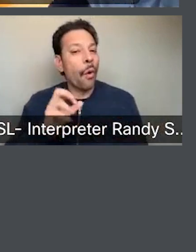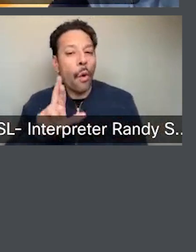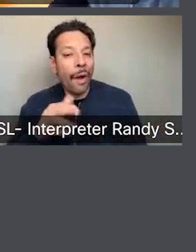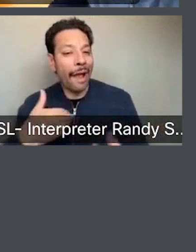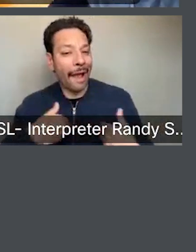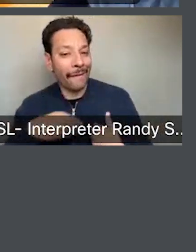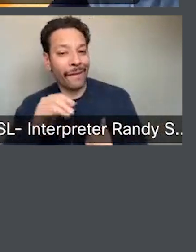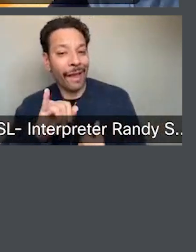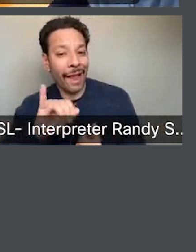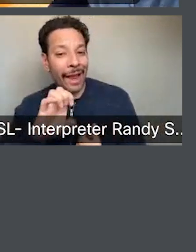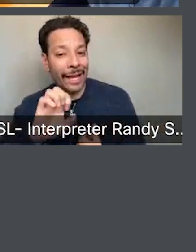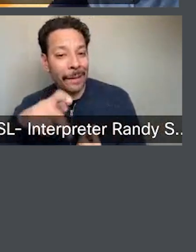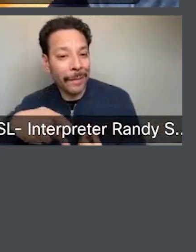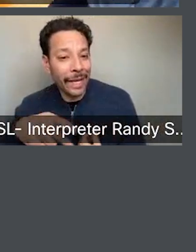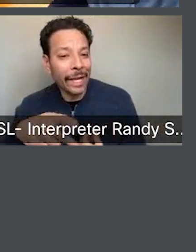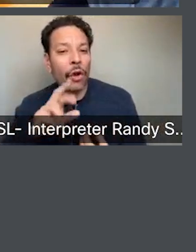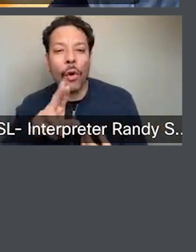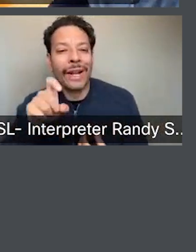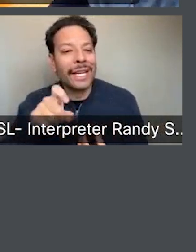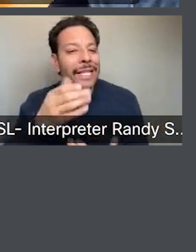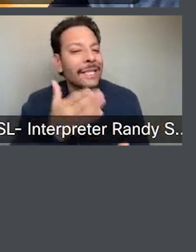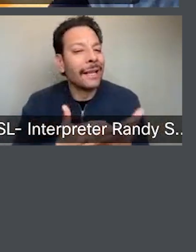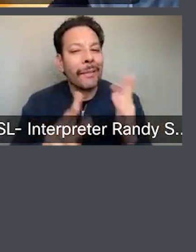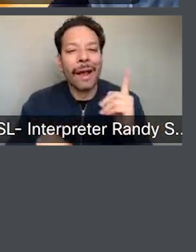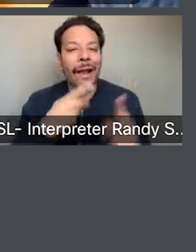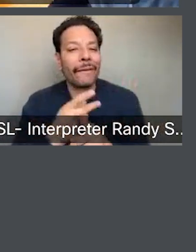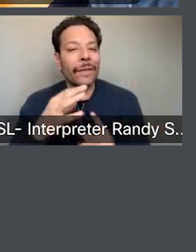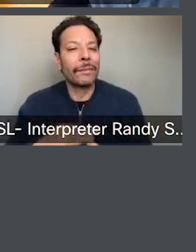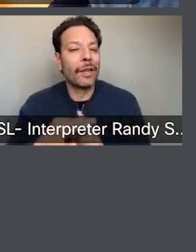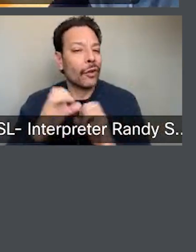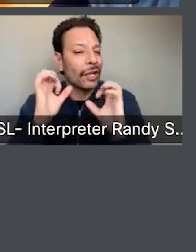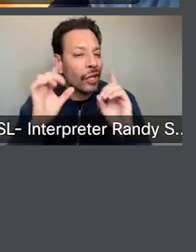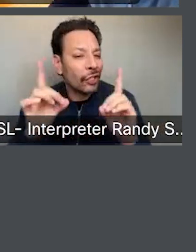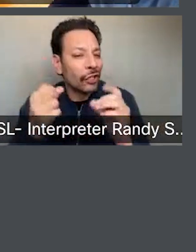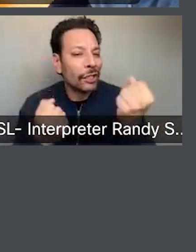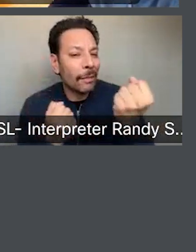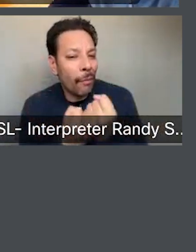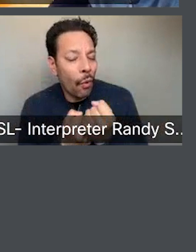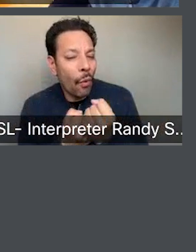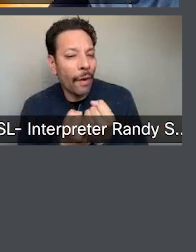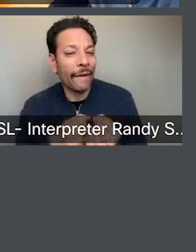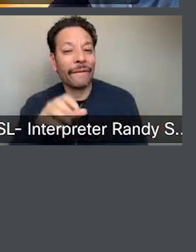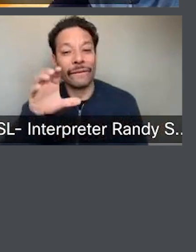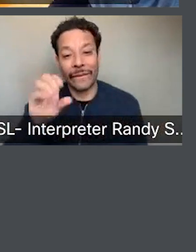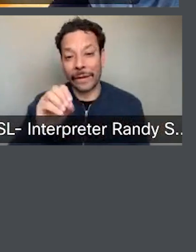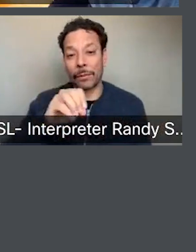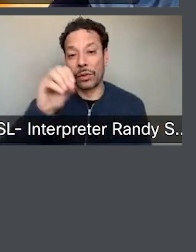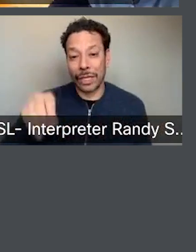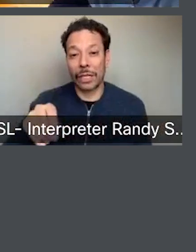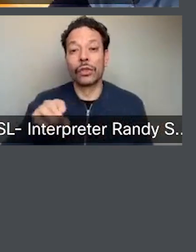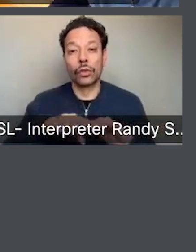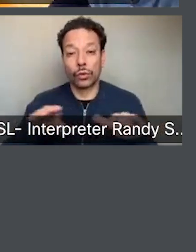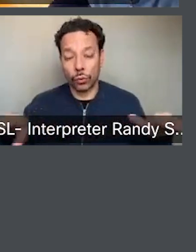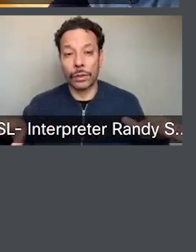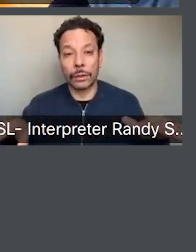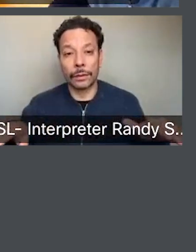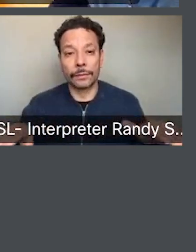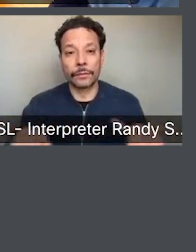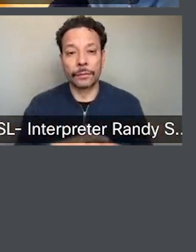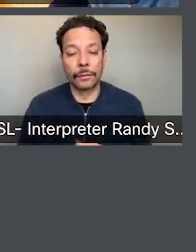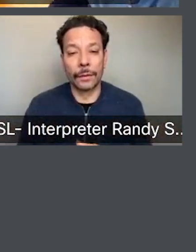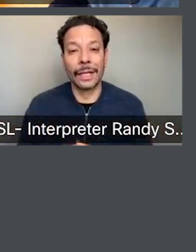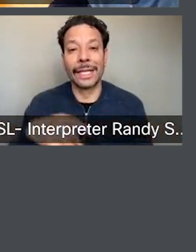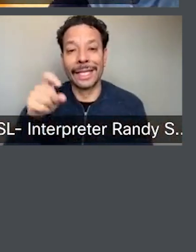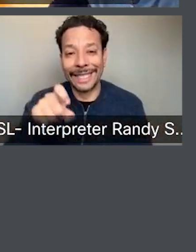other words, needed some special education support, that about 50% of children